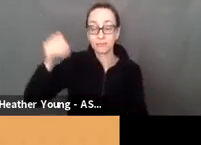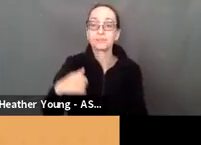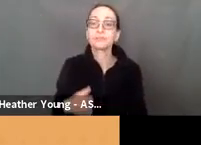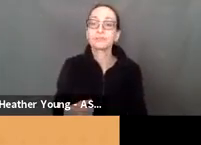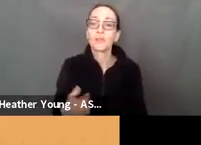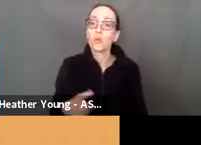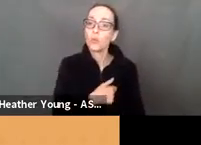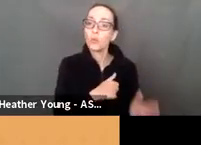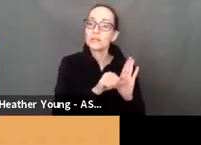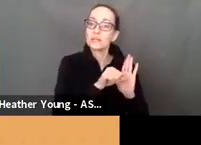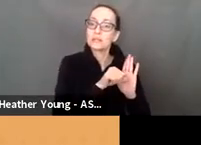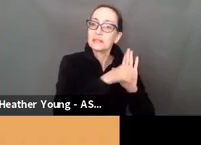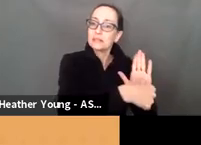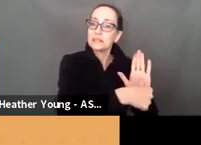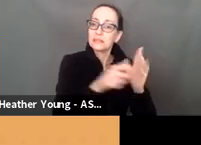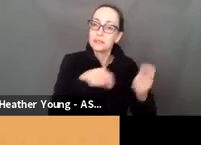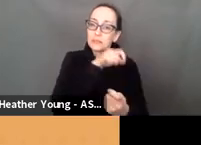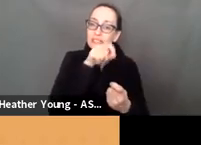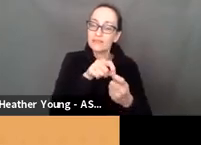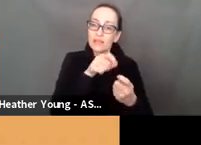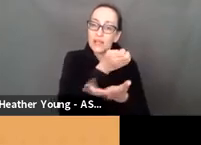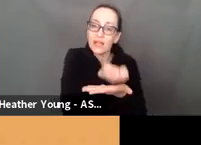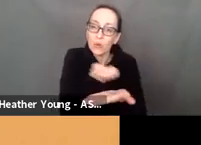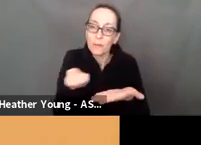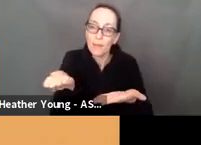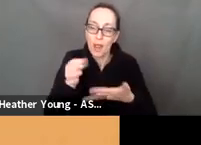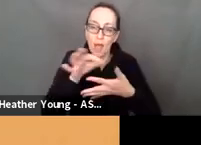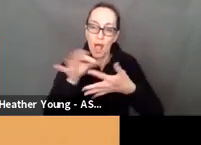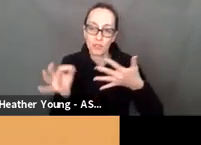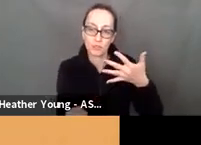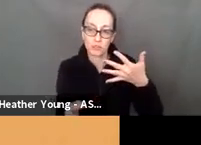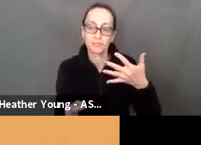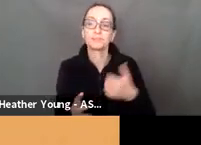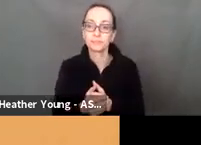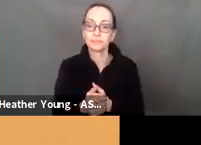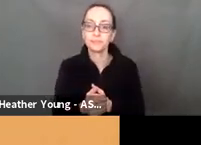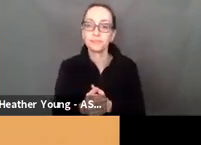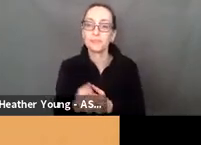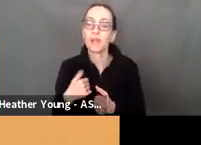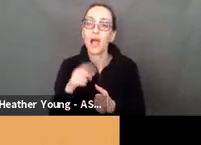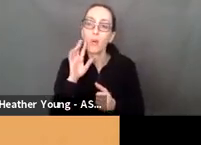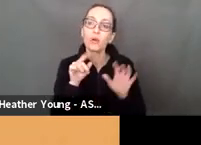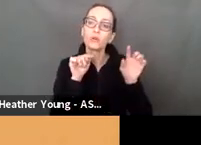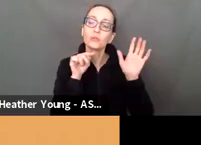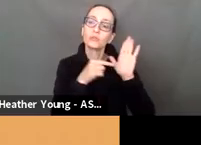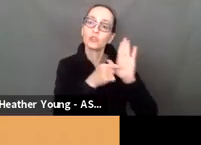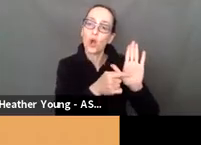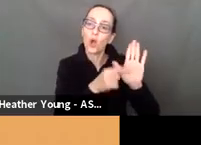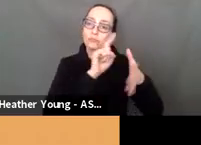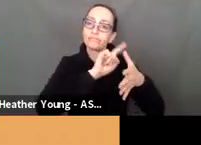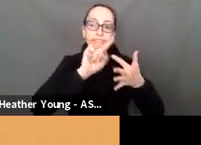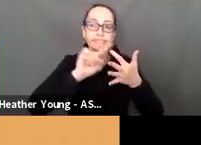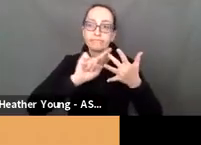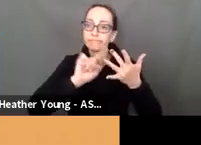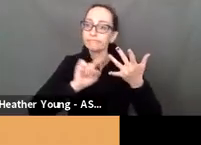highlighting specific equipment options that we have here. So we're going to go through all of the equipment that we have to